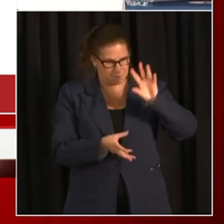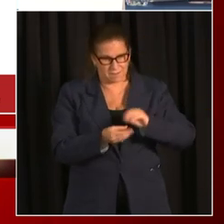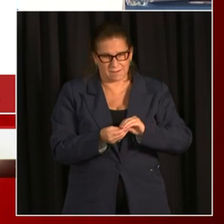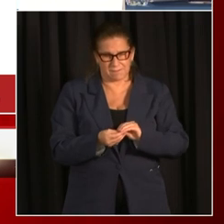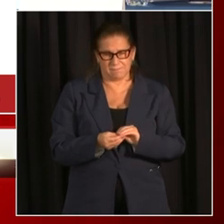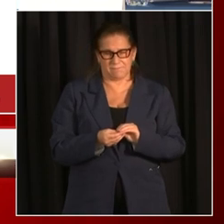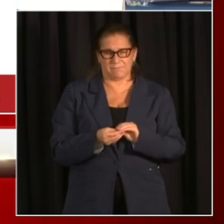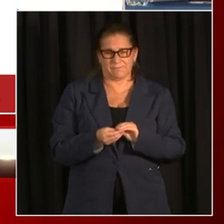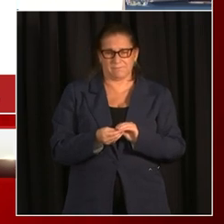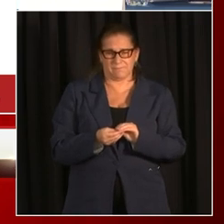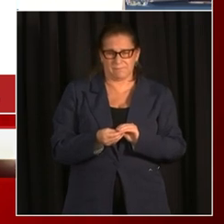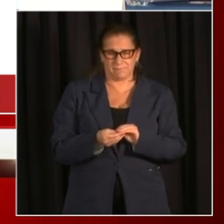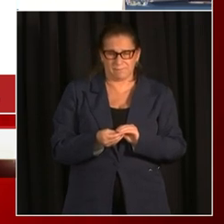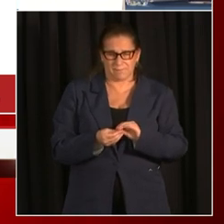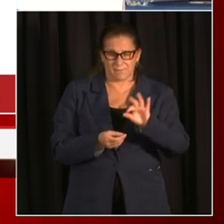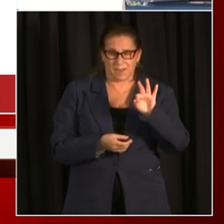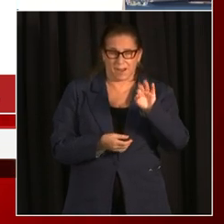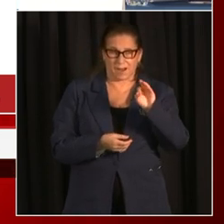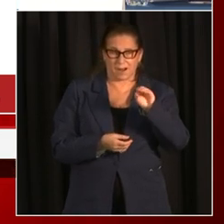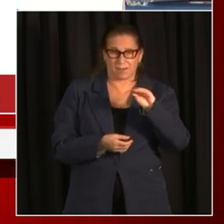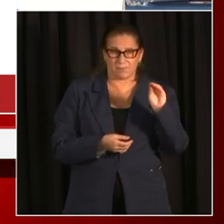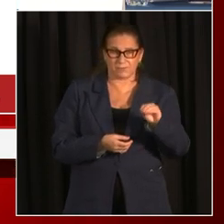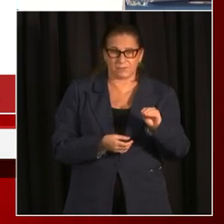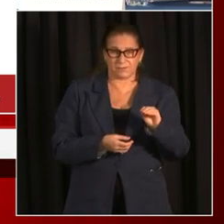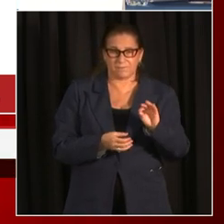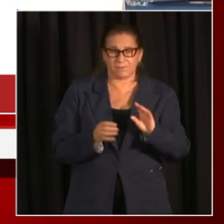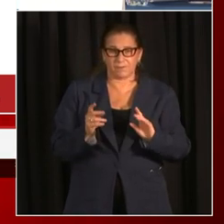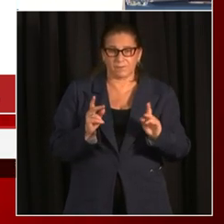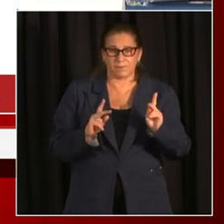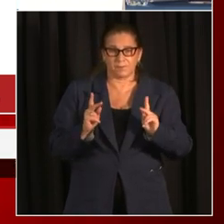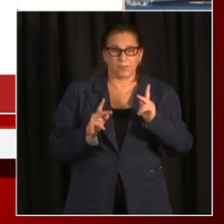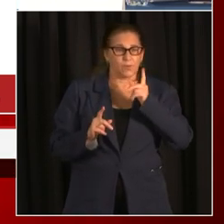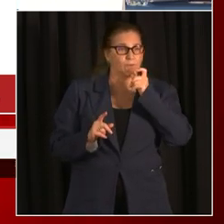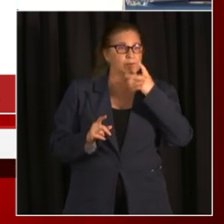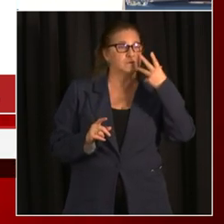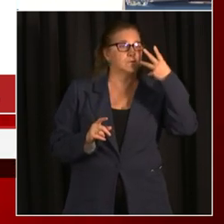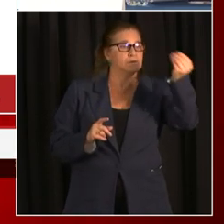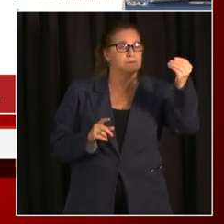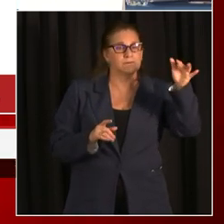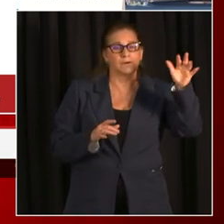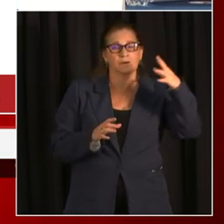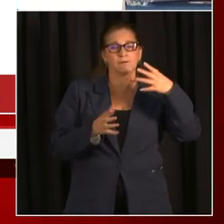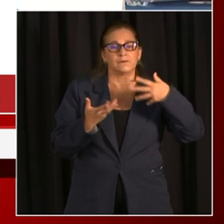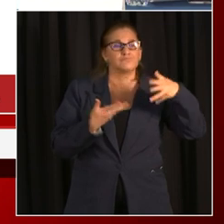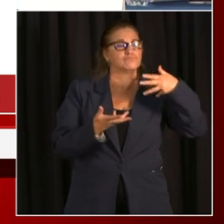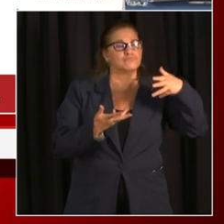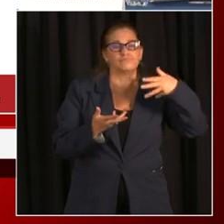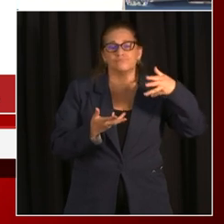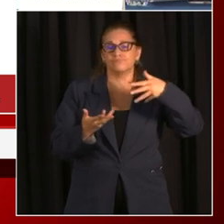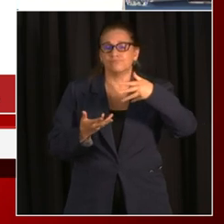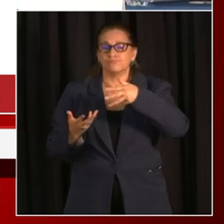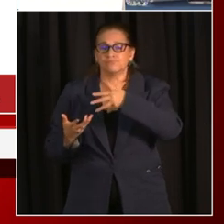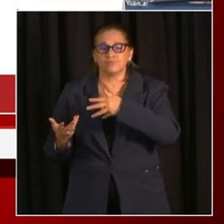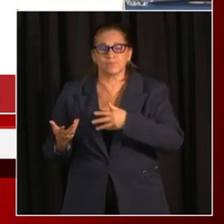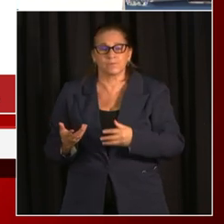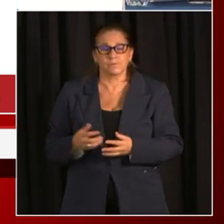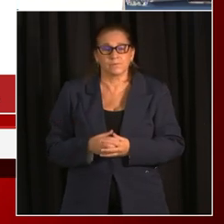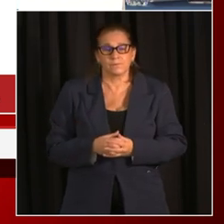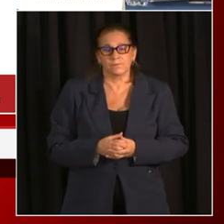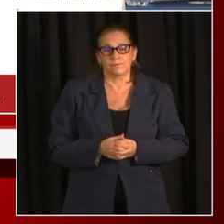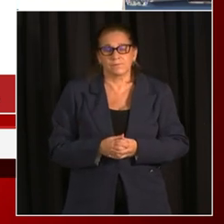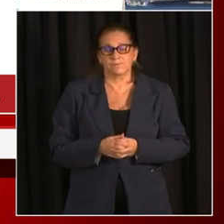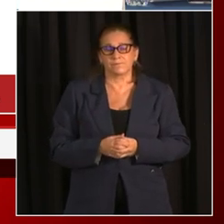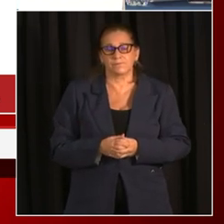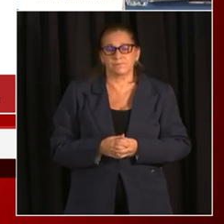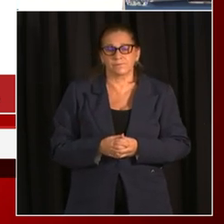of weeks since July 31st who have reported going to social events are going to social events that are within our mass